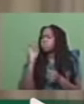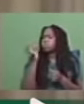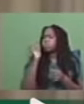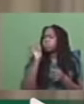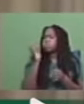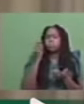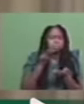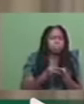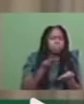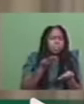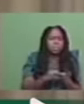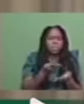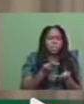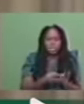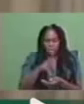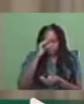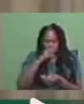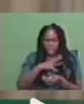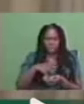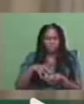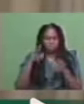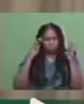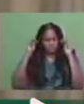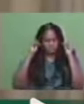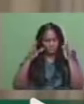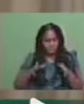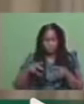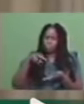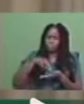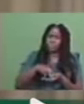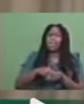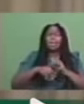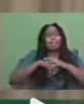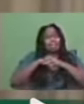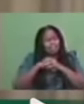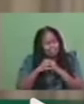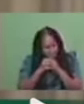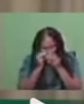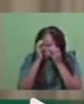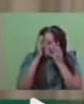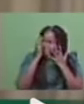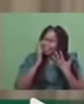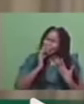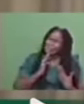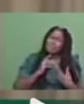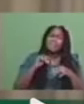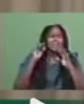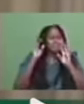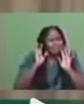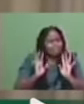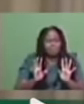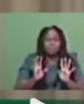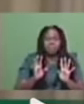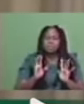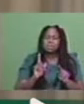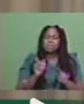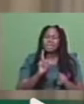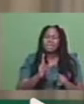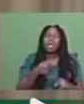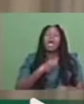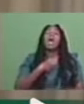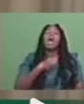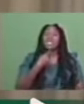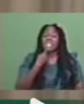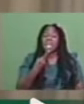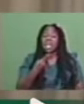in a fake despair, I say he must take full responsibility for the collapse in government revenue during his tenure.